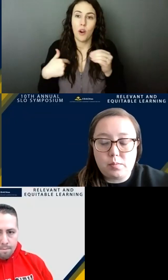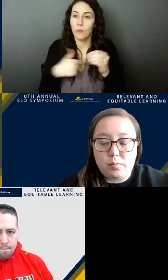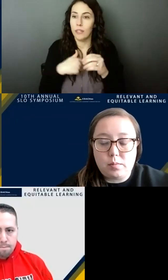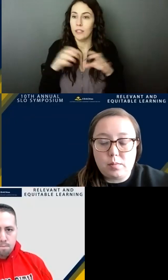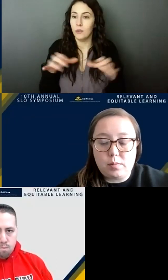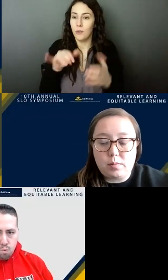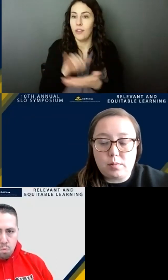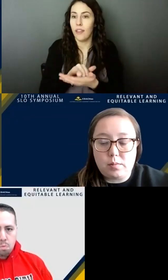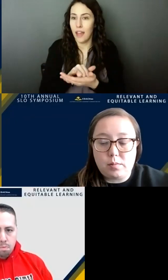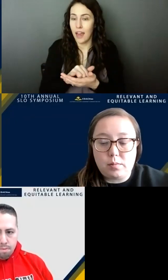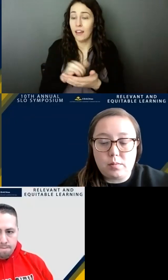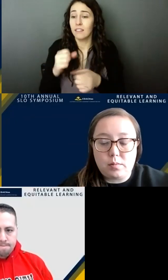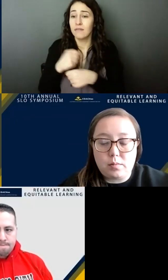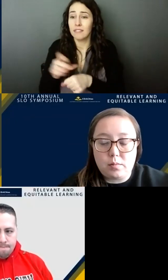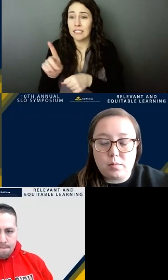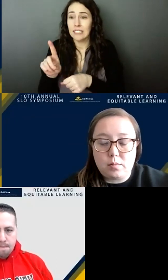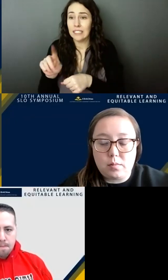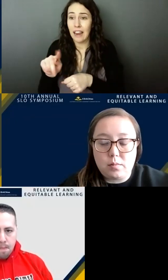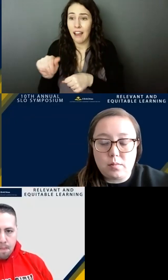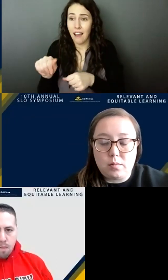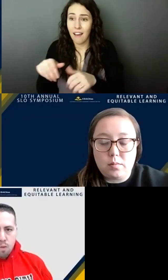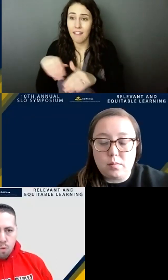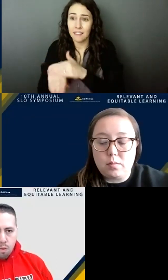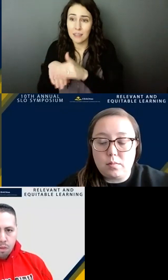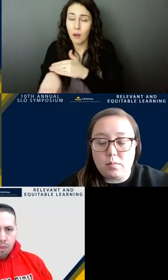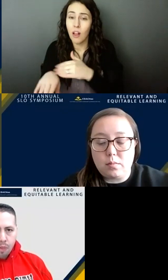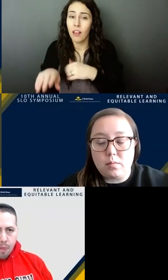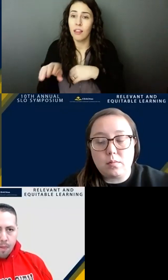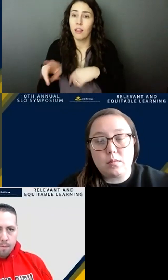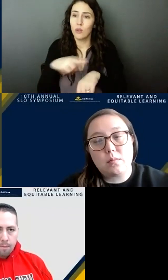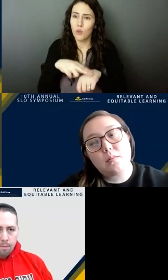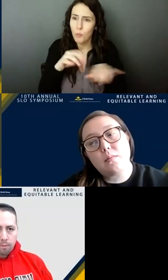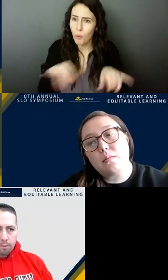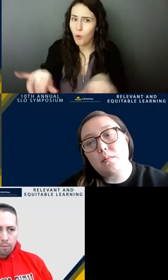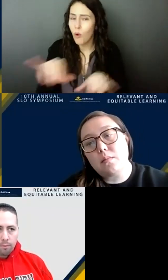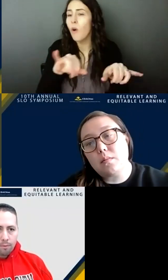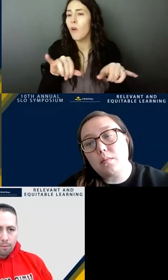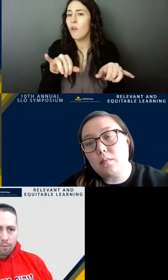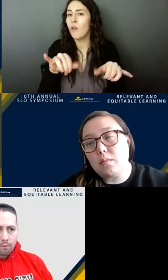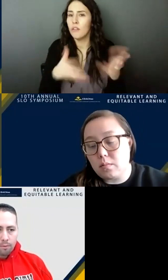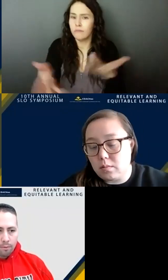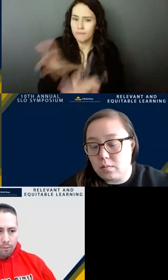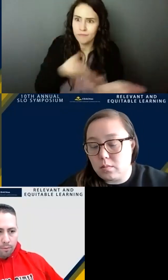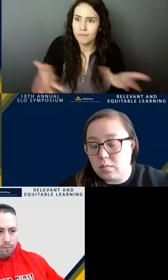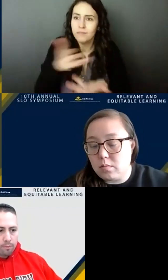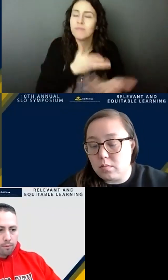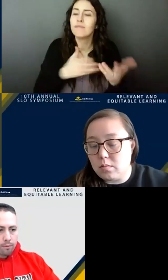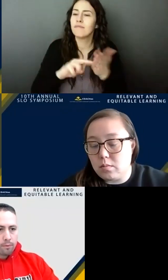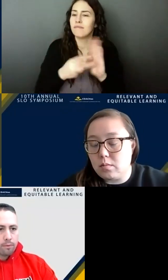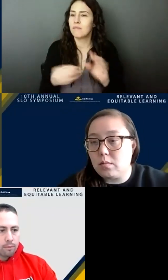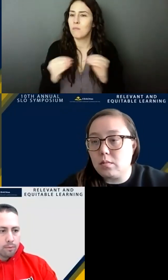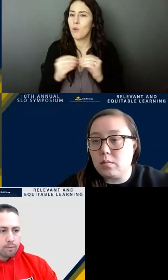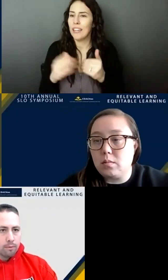making data accessible and normalized and socialized among ourselves, the easier it'll be to take advantage